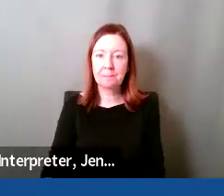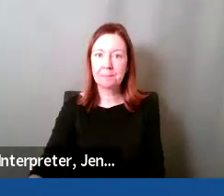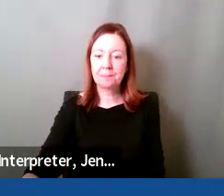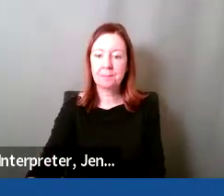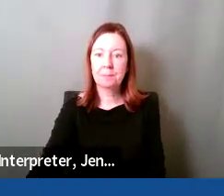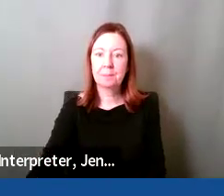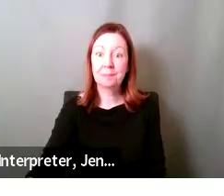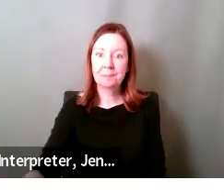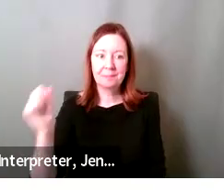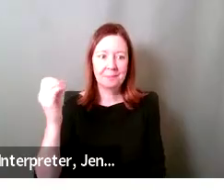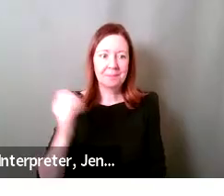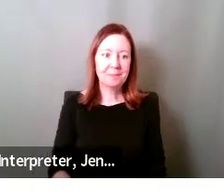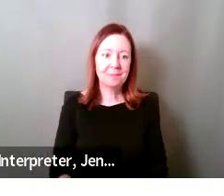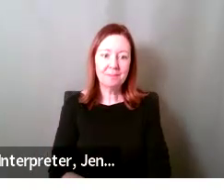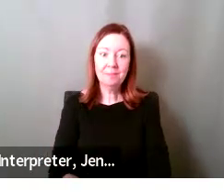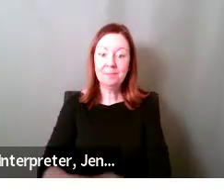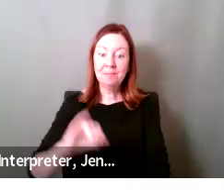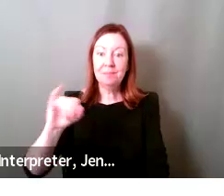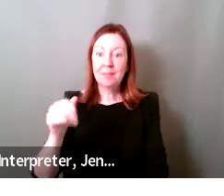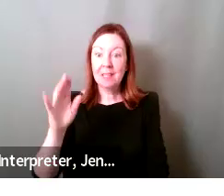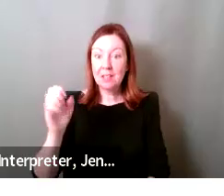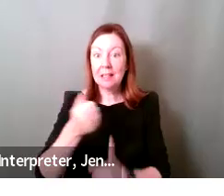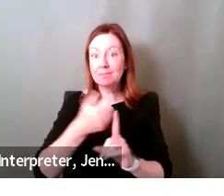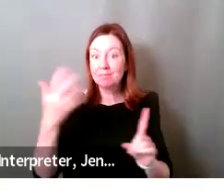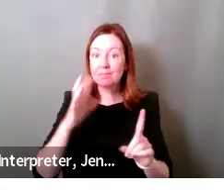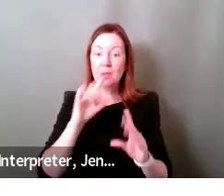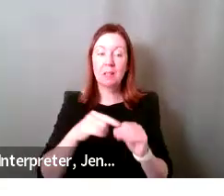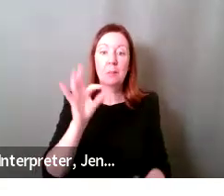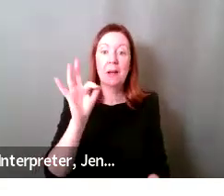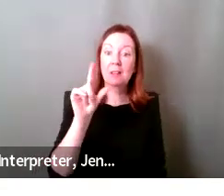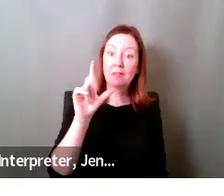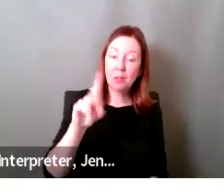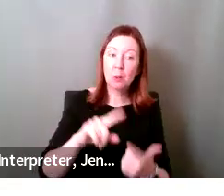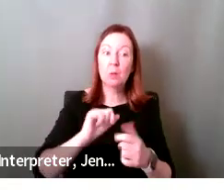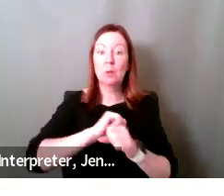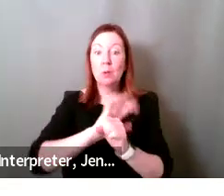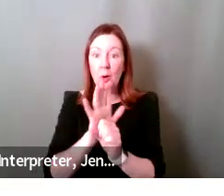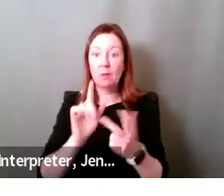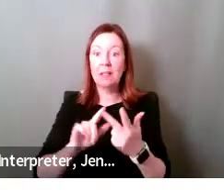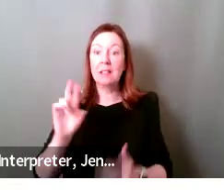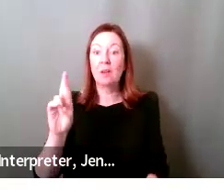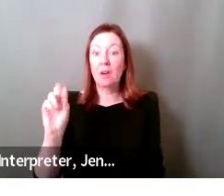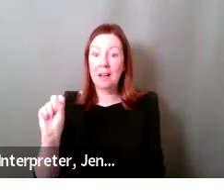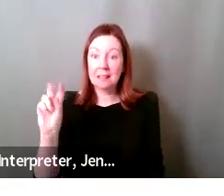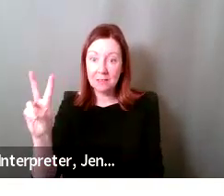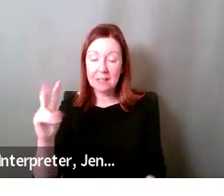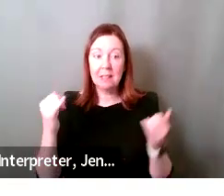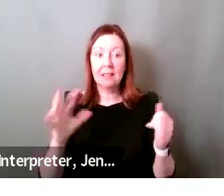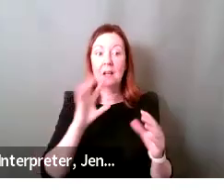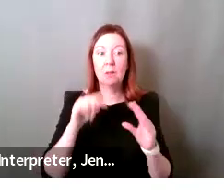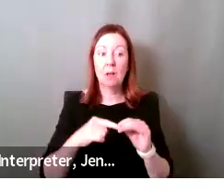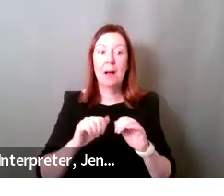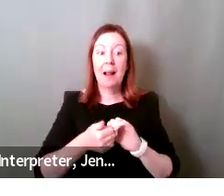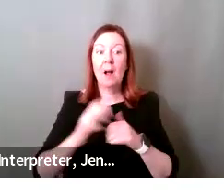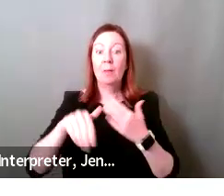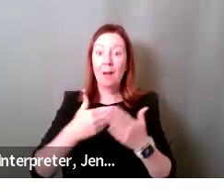Right. So, Jasmine spoke about flu, COVID, and RSV, and now we're going to talk about how